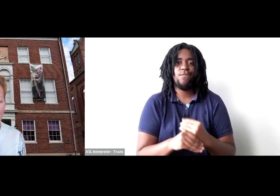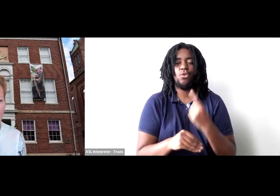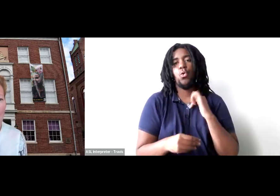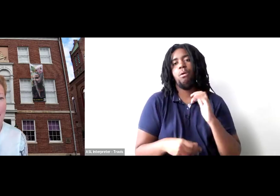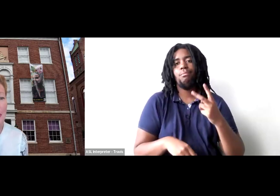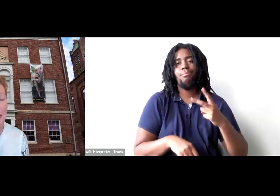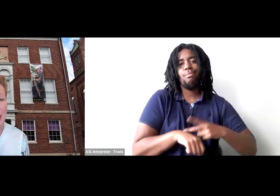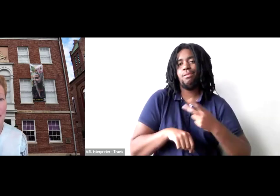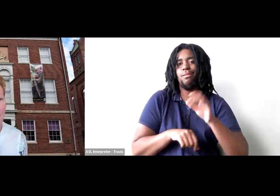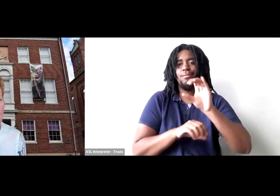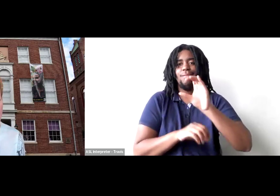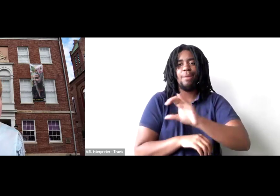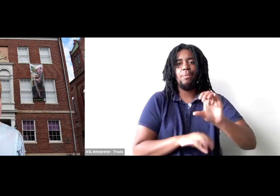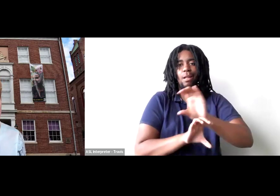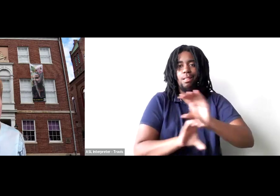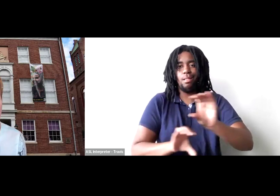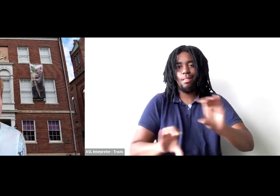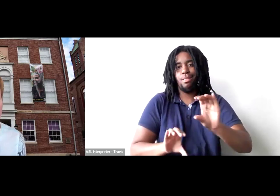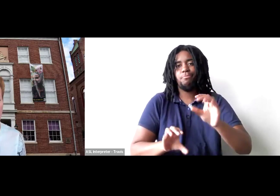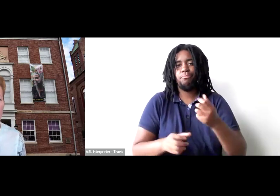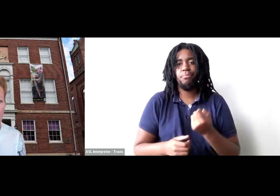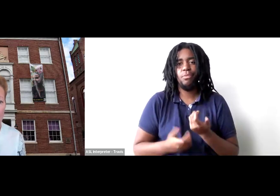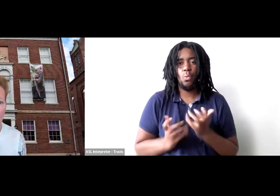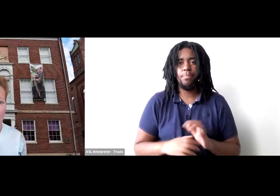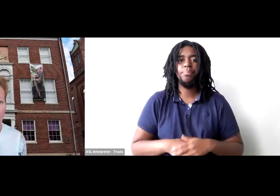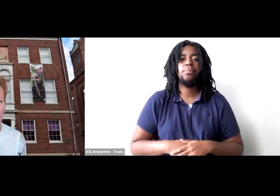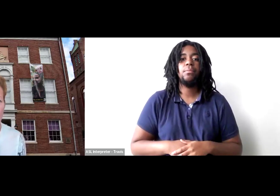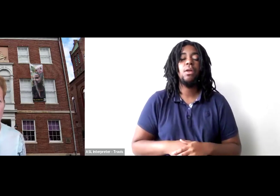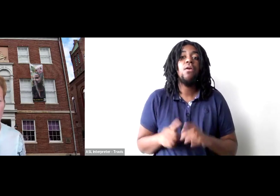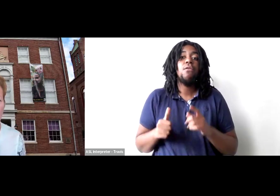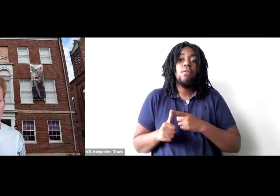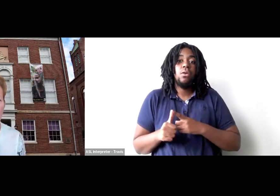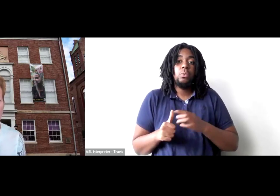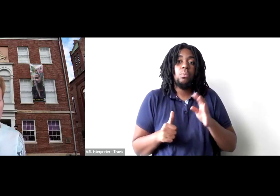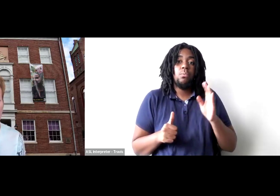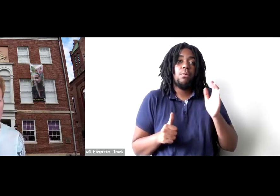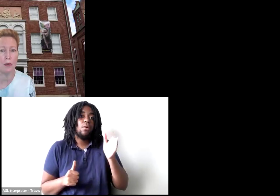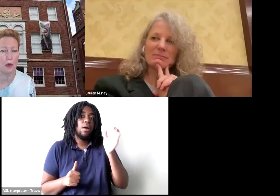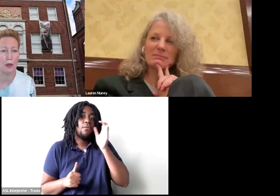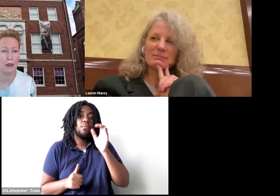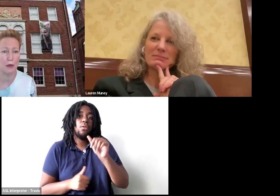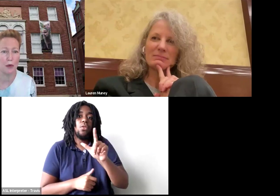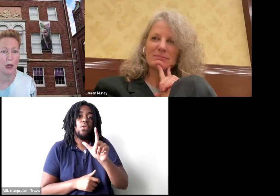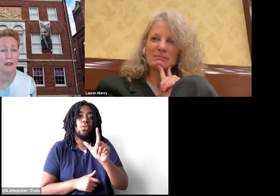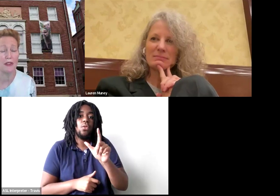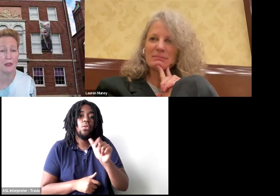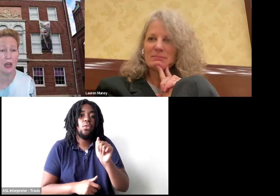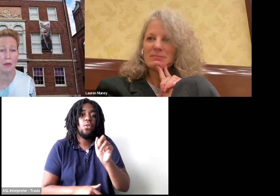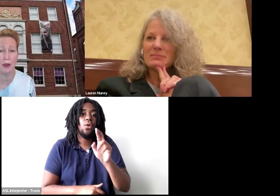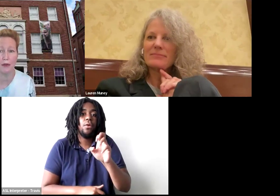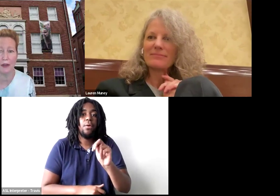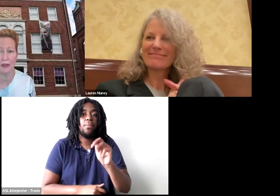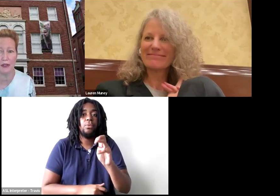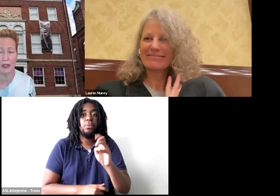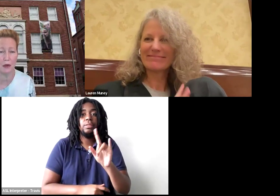captions. So today, first, we're going to hear from the artist Lauren Muney, who has been working in the traditional portrait form of